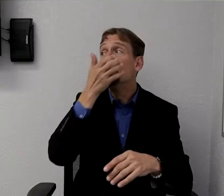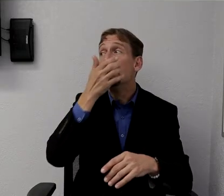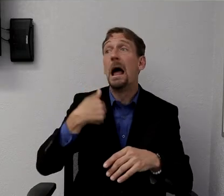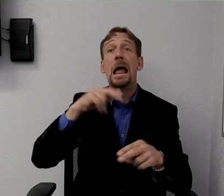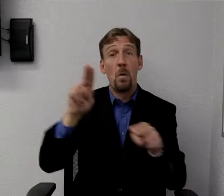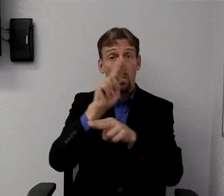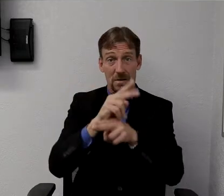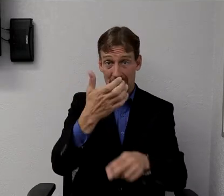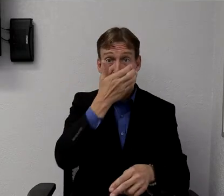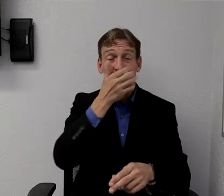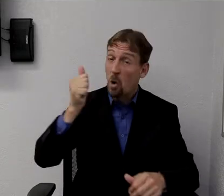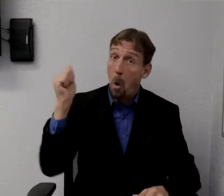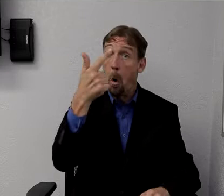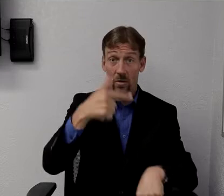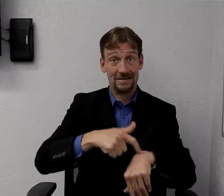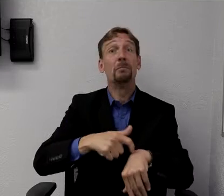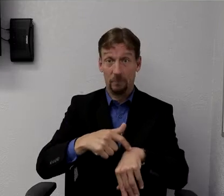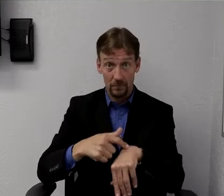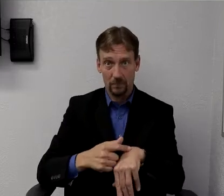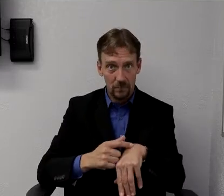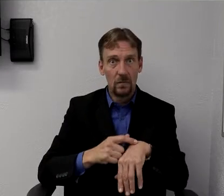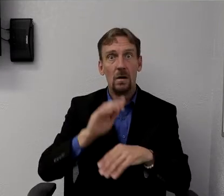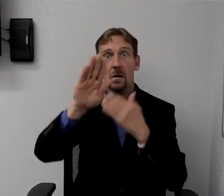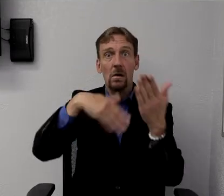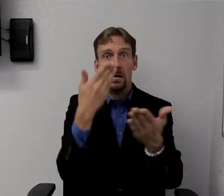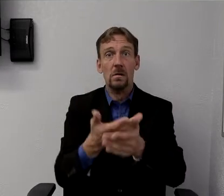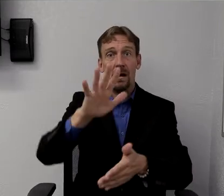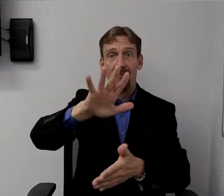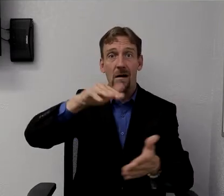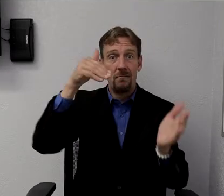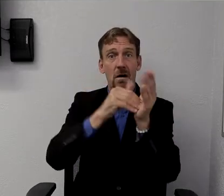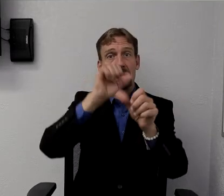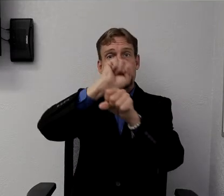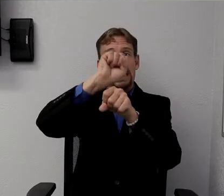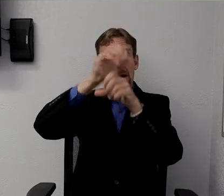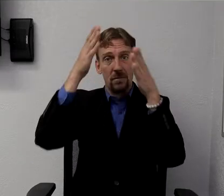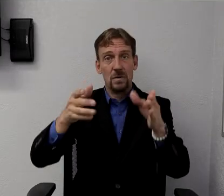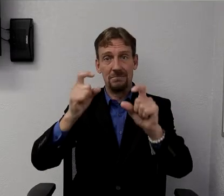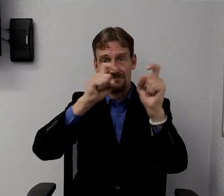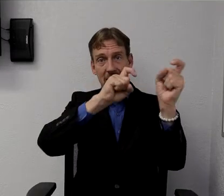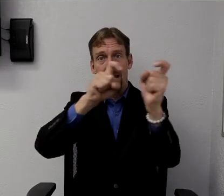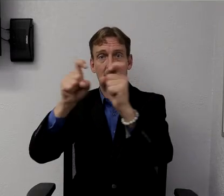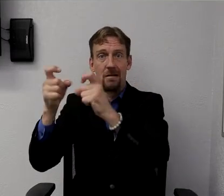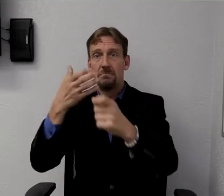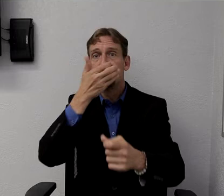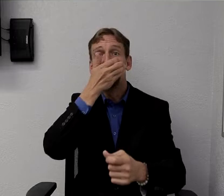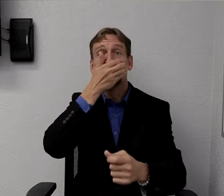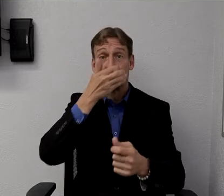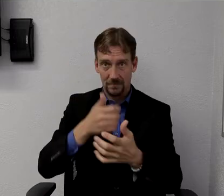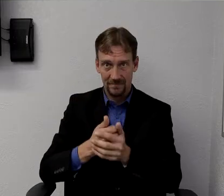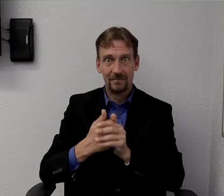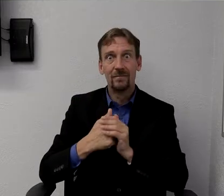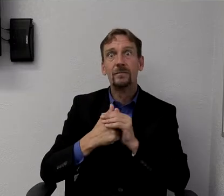So all 5,000 of our employees were issued masks. Most of us, somebody like me that's